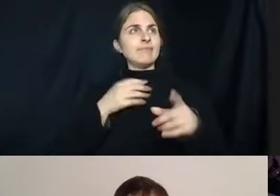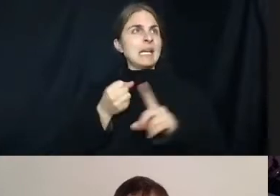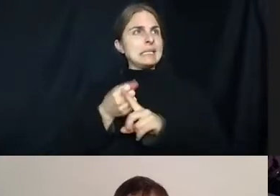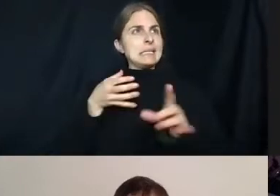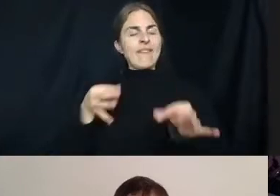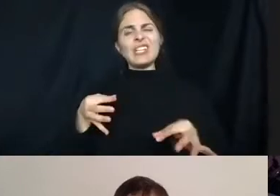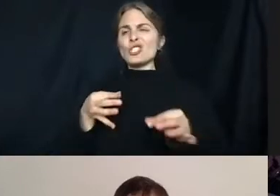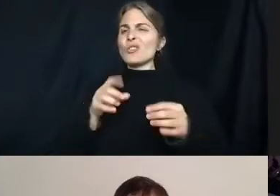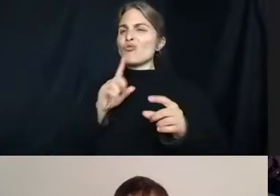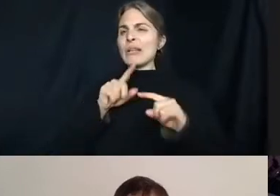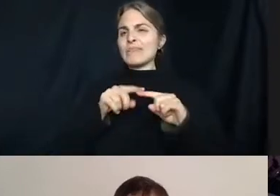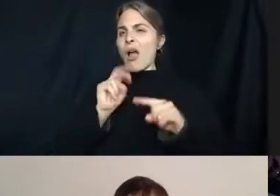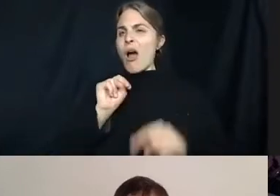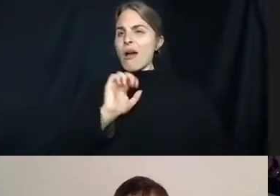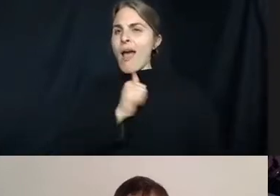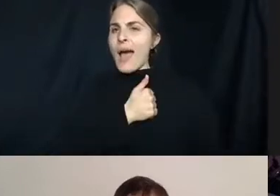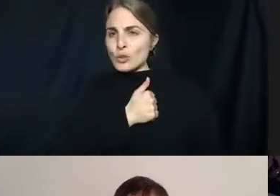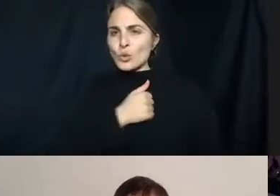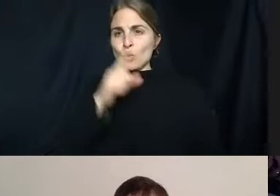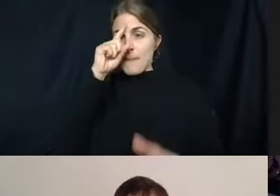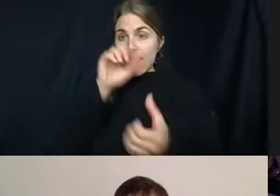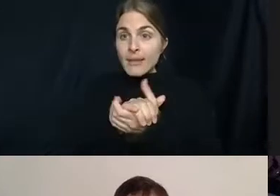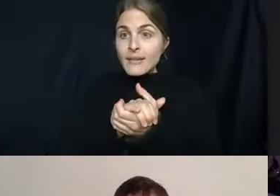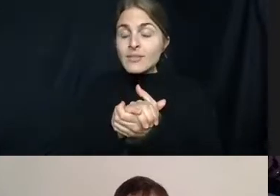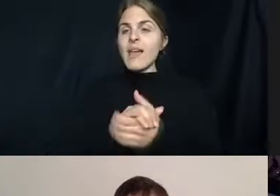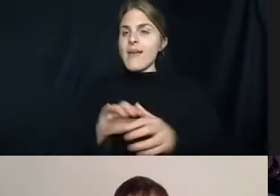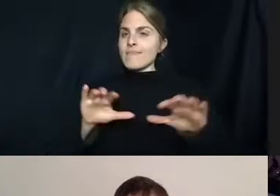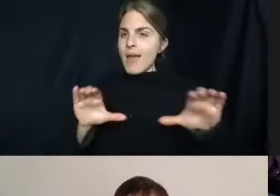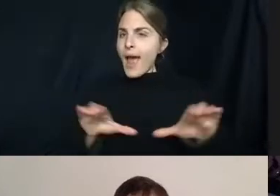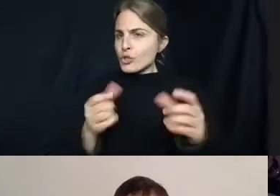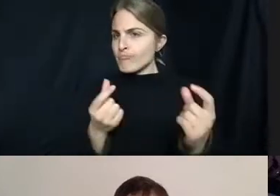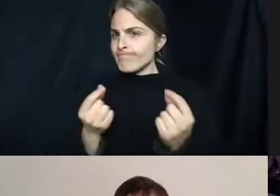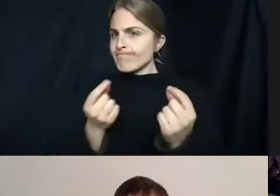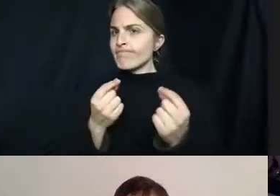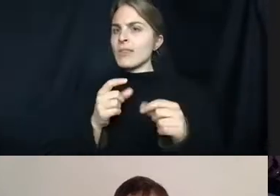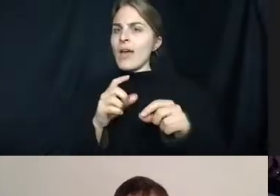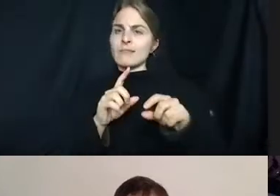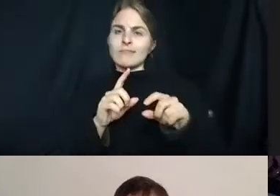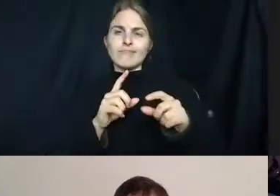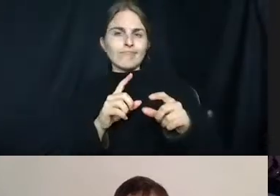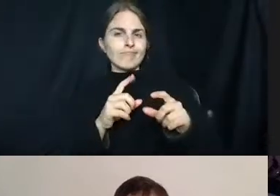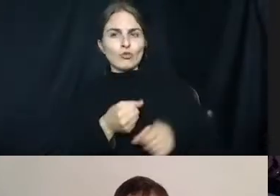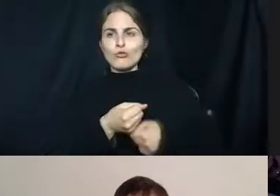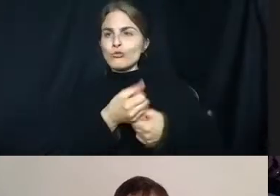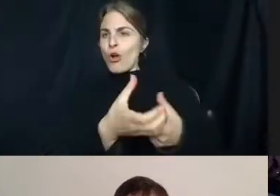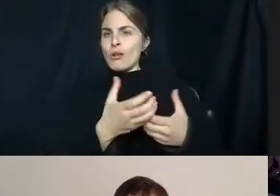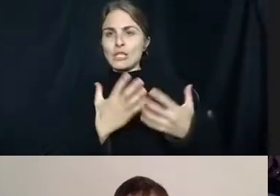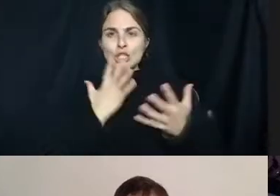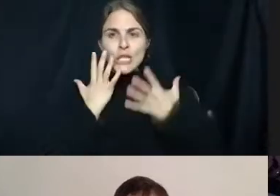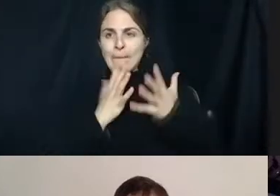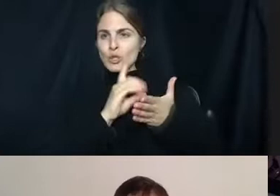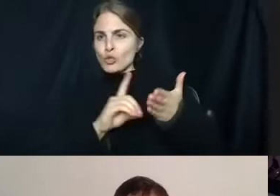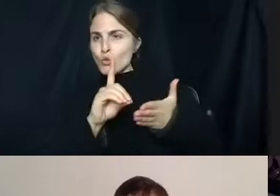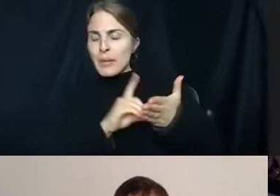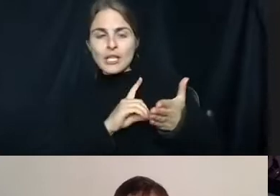like the attitudes and beliefs and actions that perpetuate shame, discrimination, and oppression based on the size of one's body.